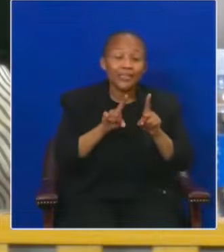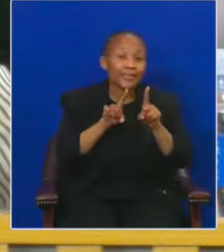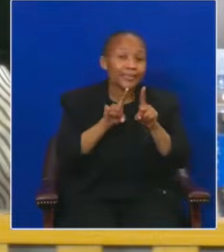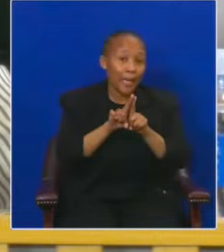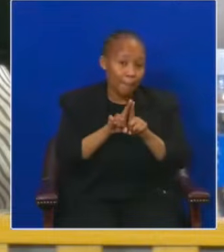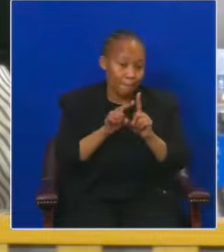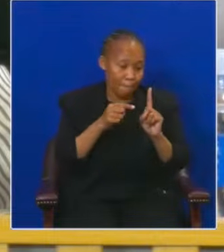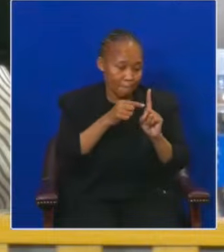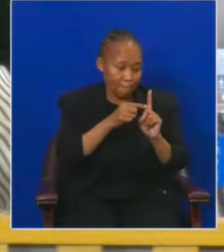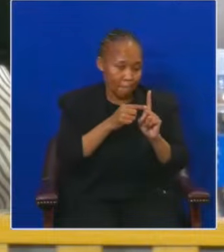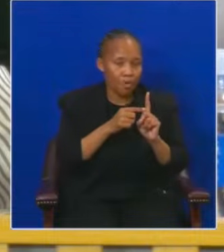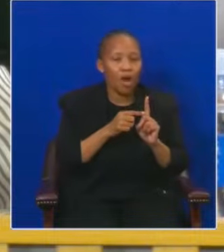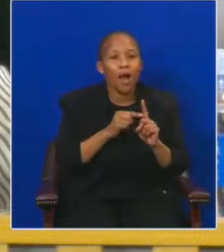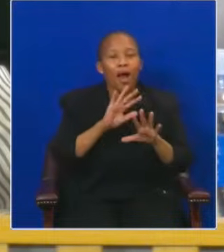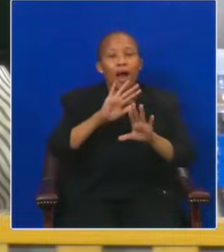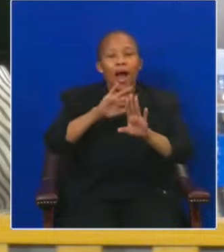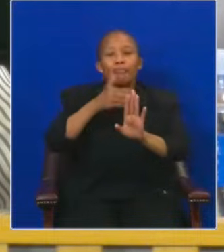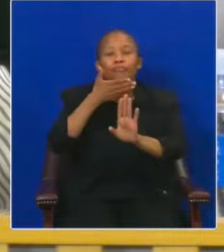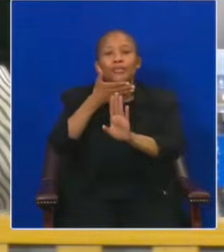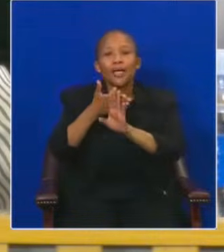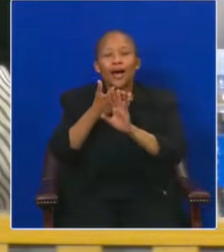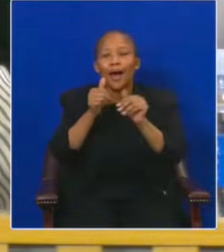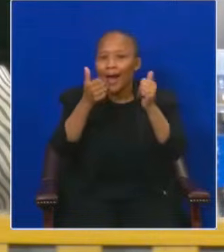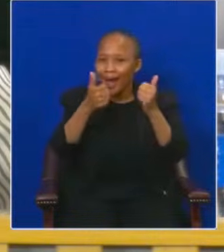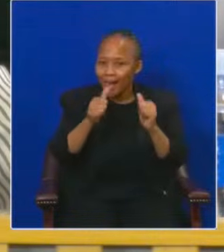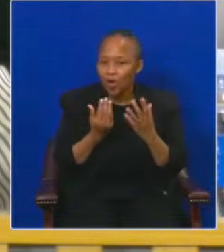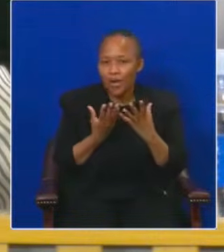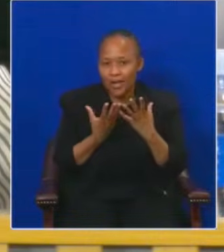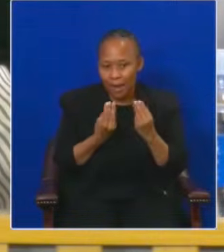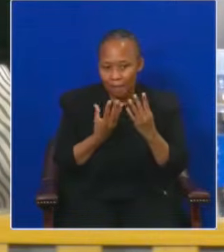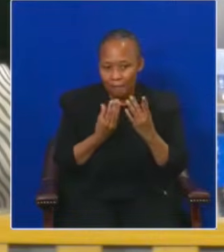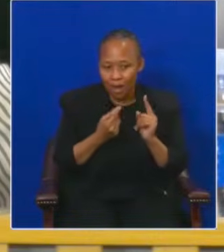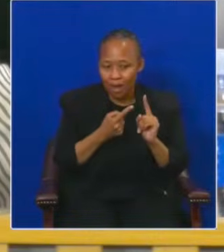to Sergeant Nkosi.